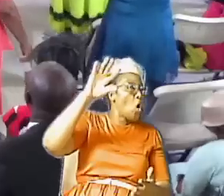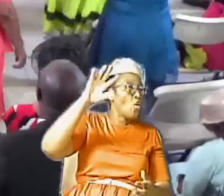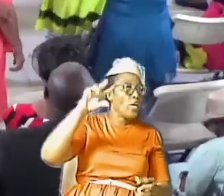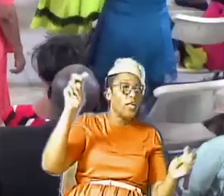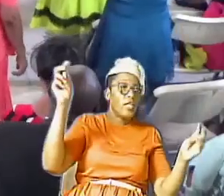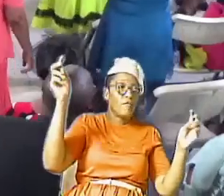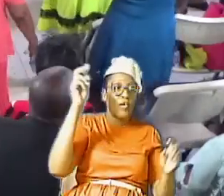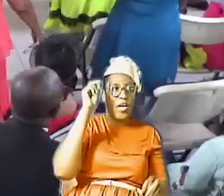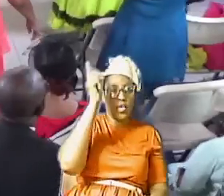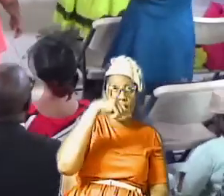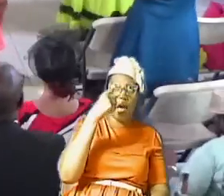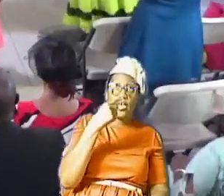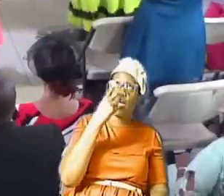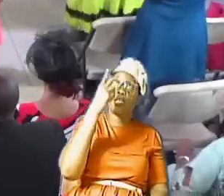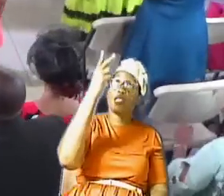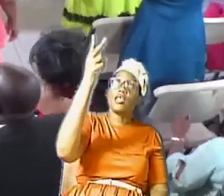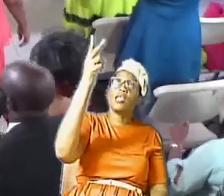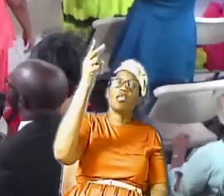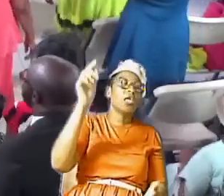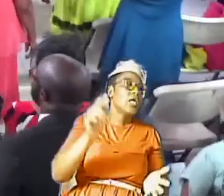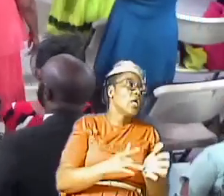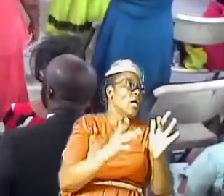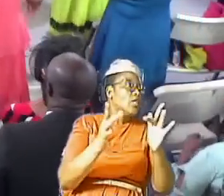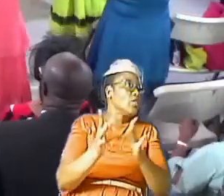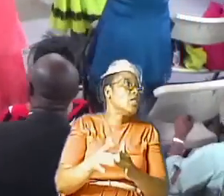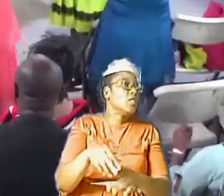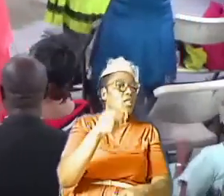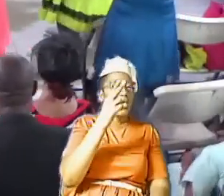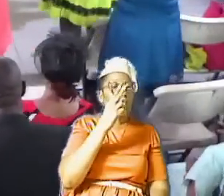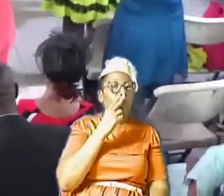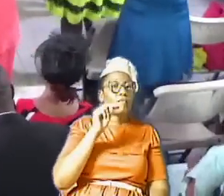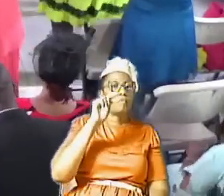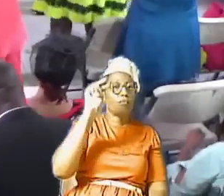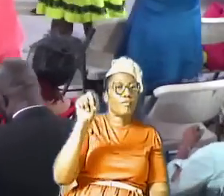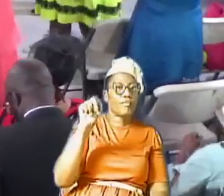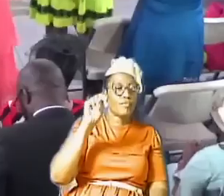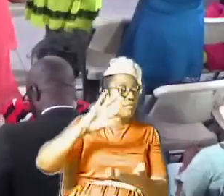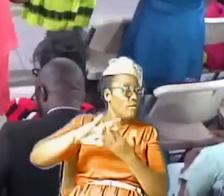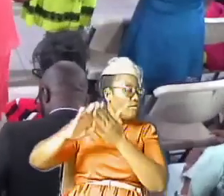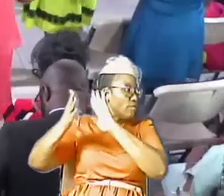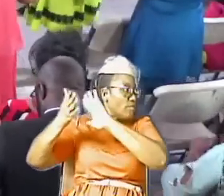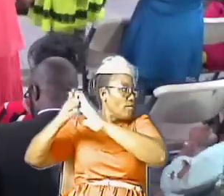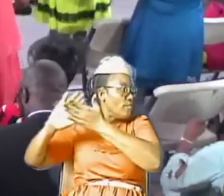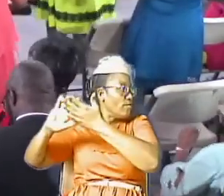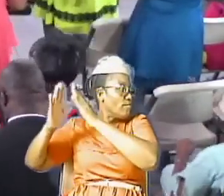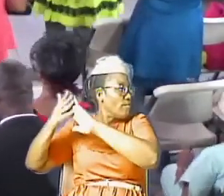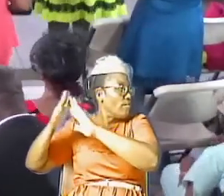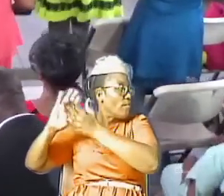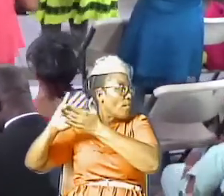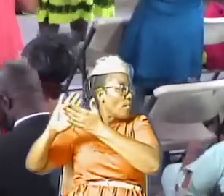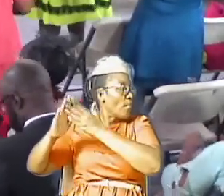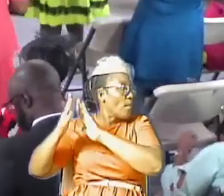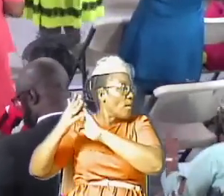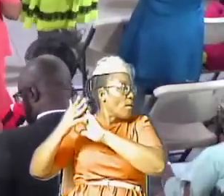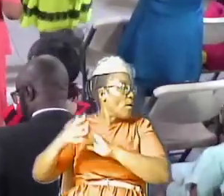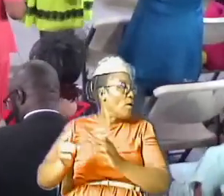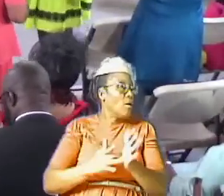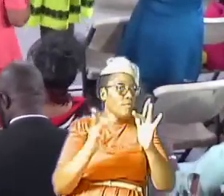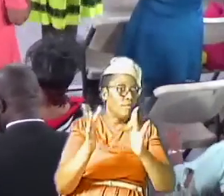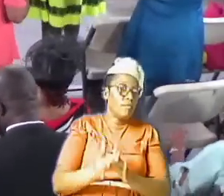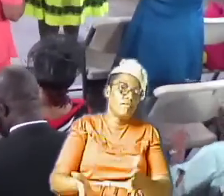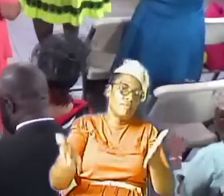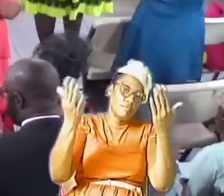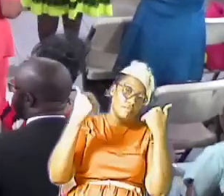Someday in glory, his face I shall see. Jesus, the sweet Nazarene. Come